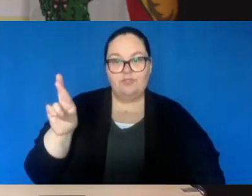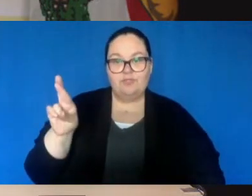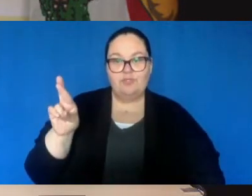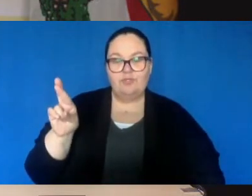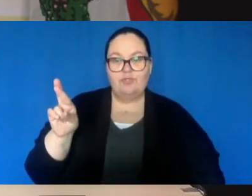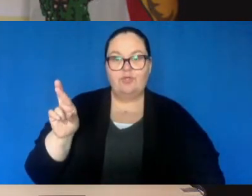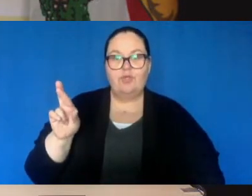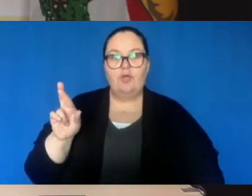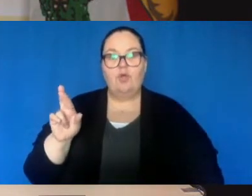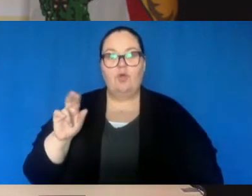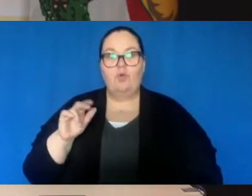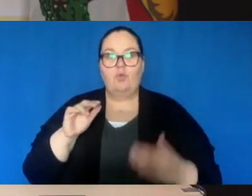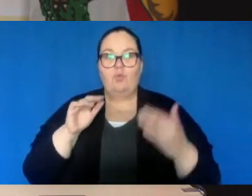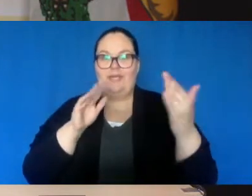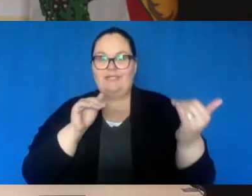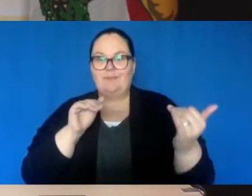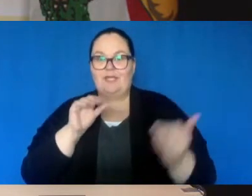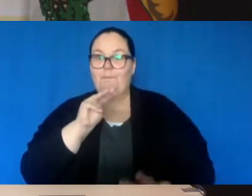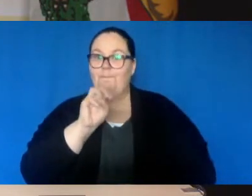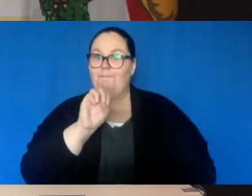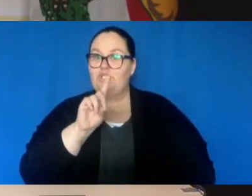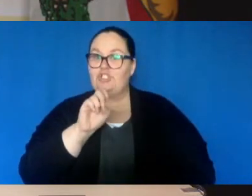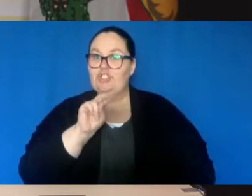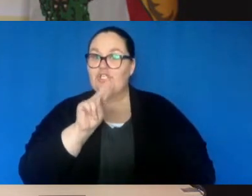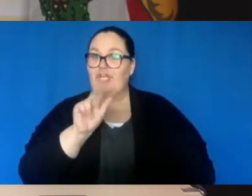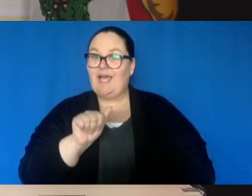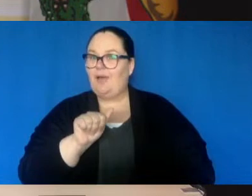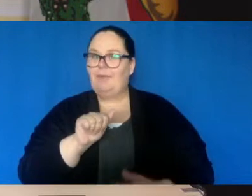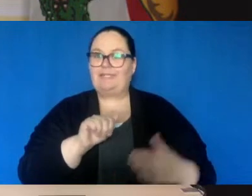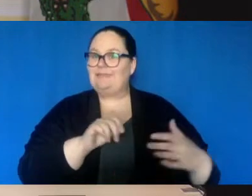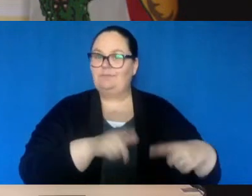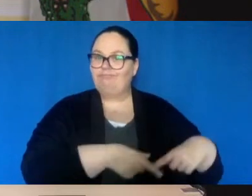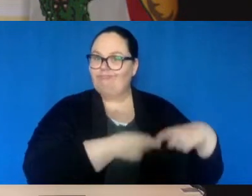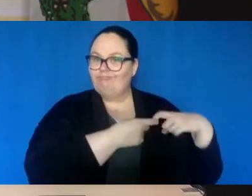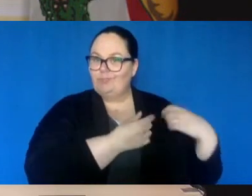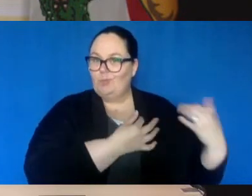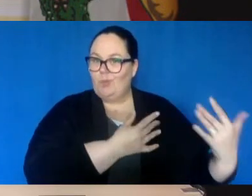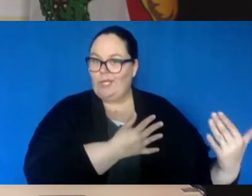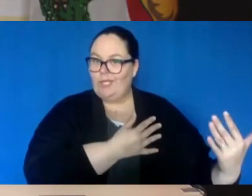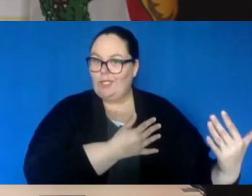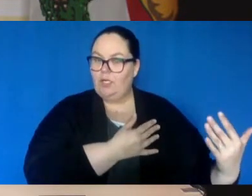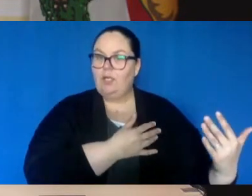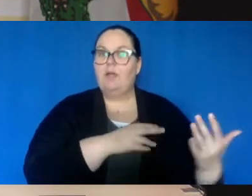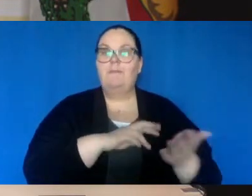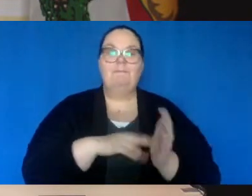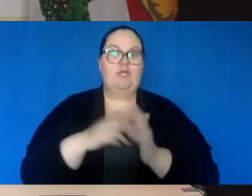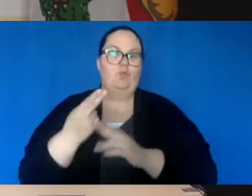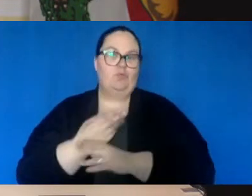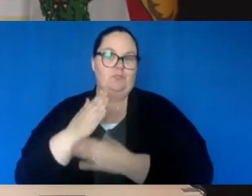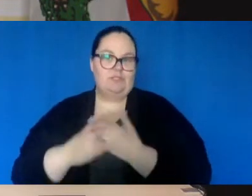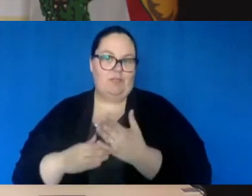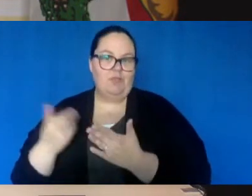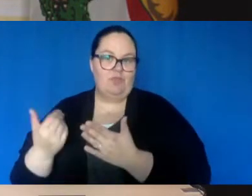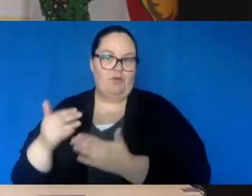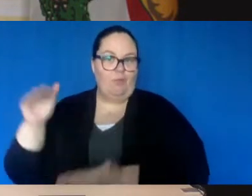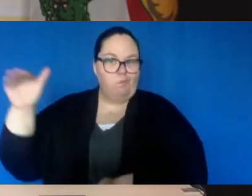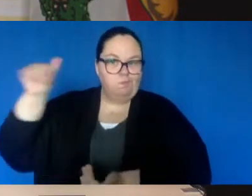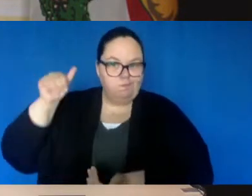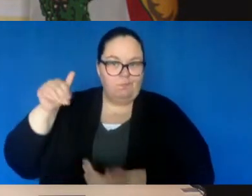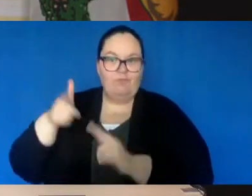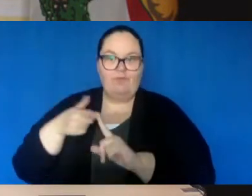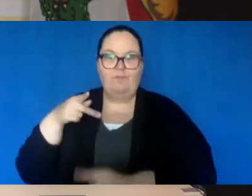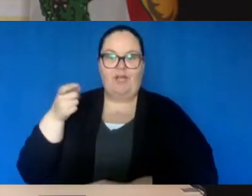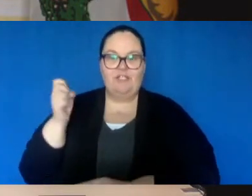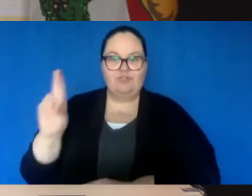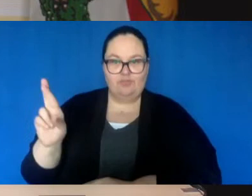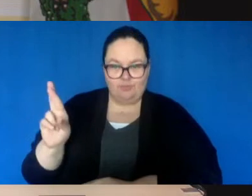to receive from Moderna, so those clinics may have already had appointments associated with them. Now that supply has changed a little